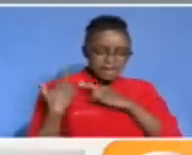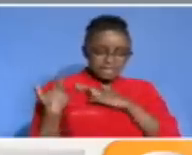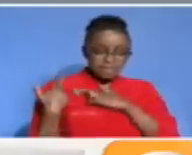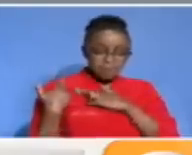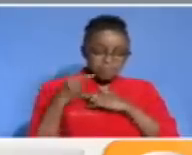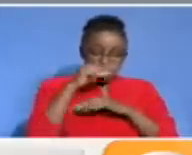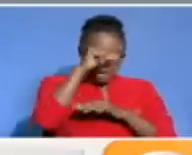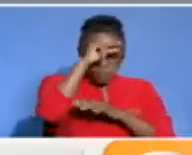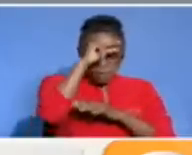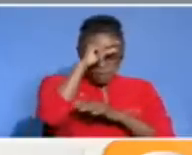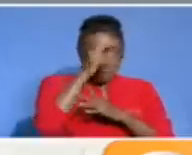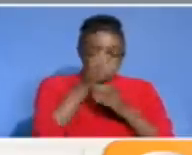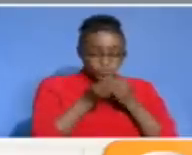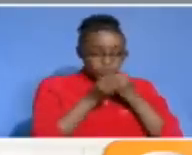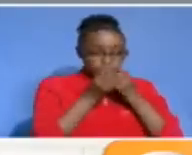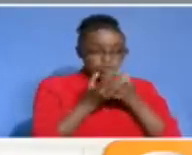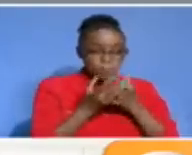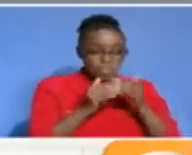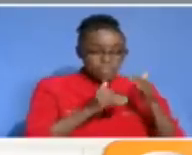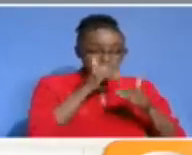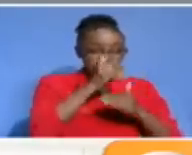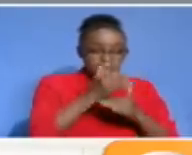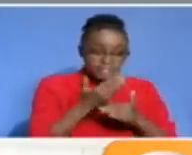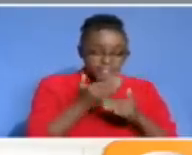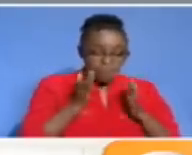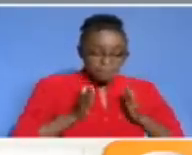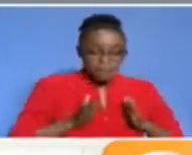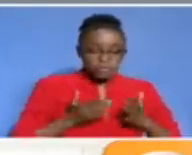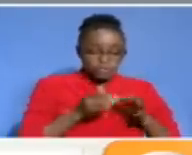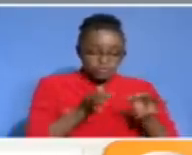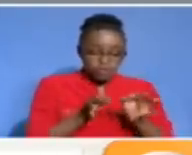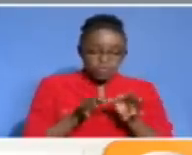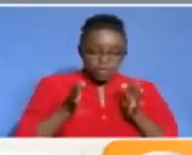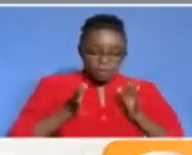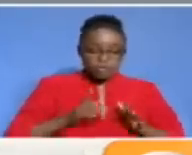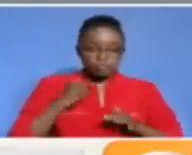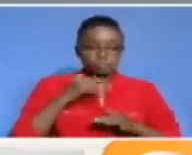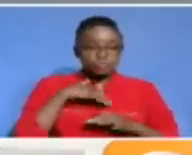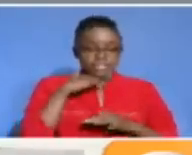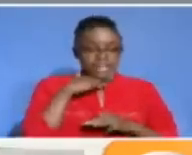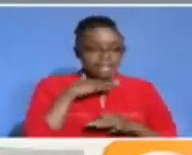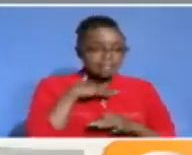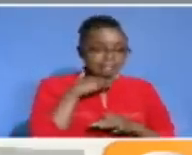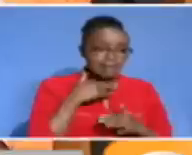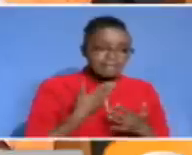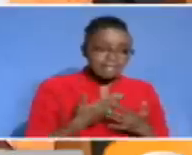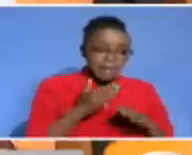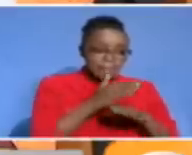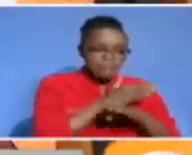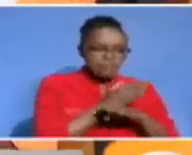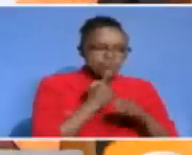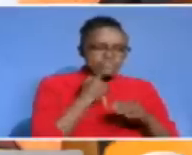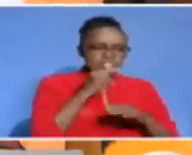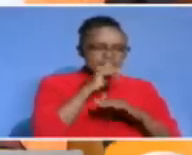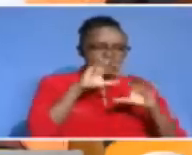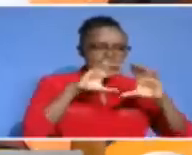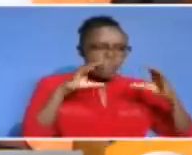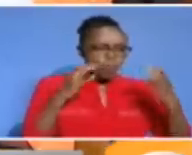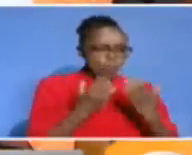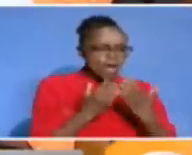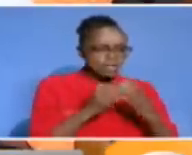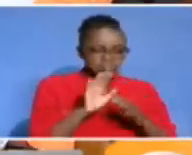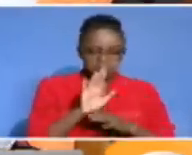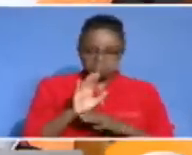the government to inform the next of kin of the loved ones who are lost before we tell the whole world. And the other thing